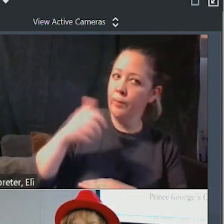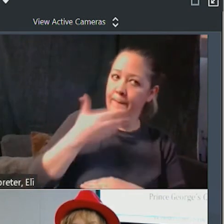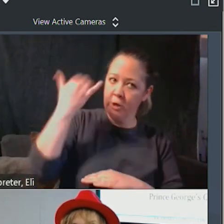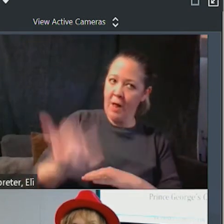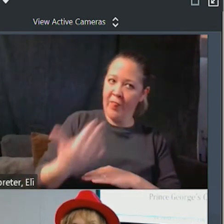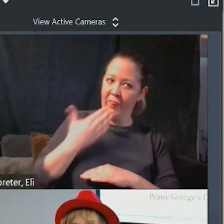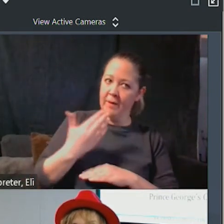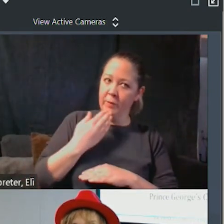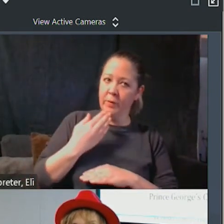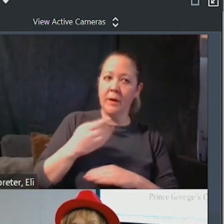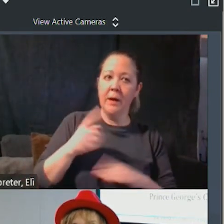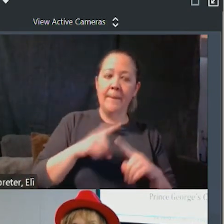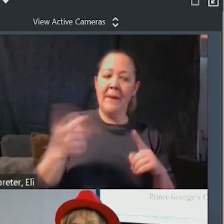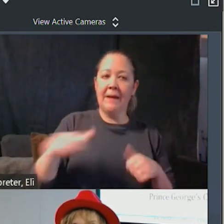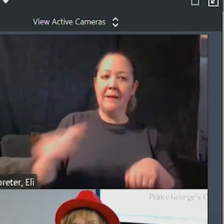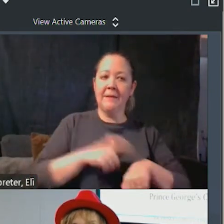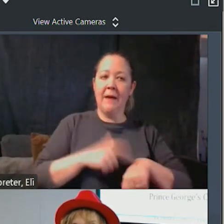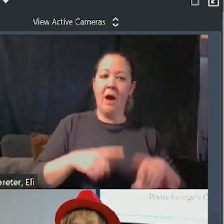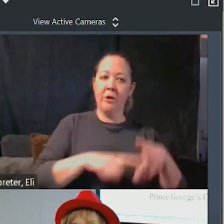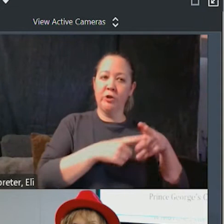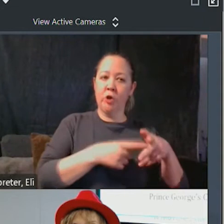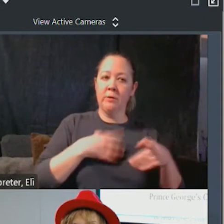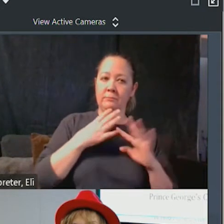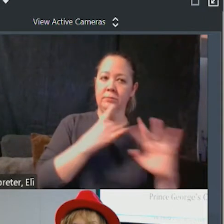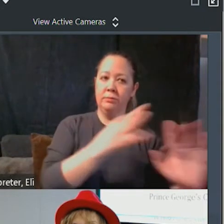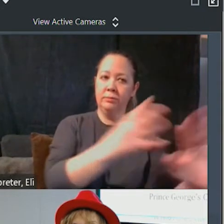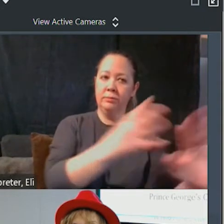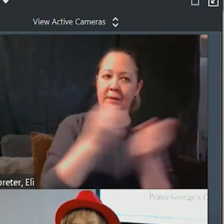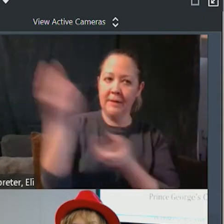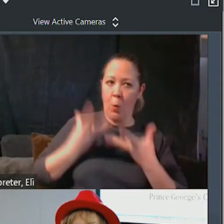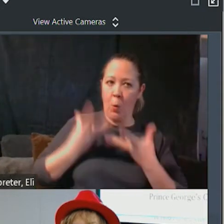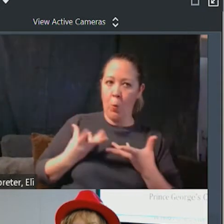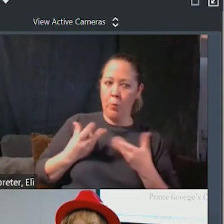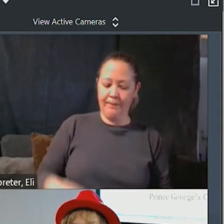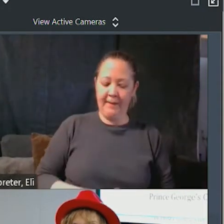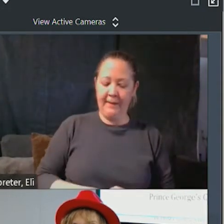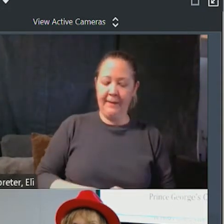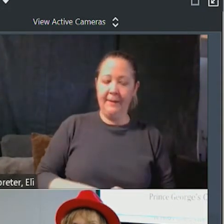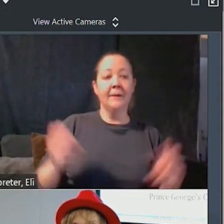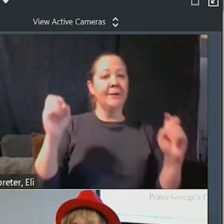If at any time I start talking too fast, please let me know. Okay.